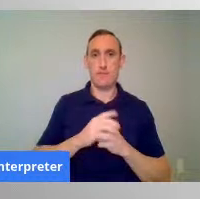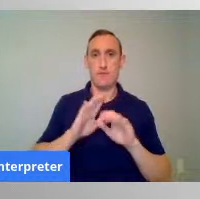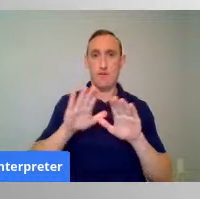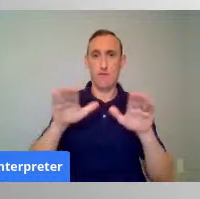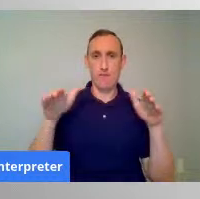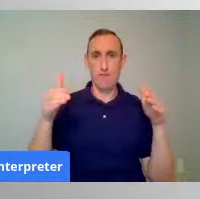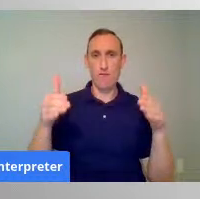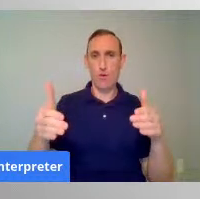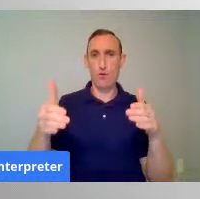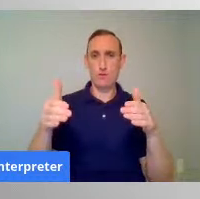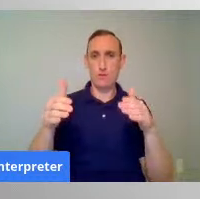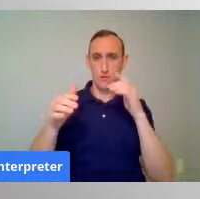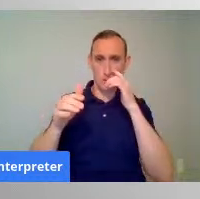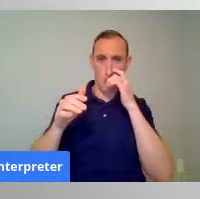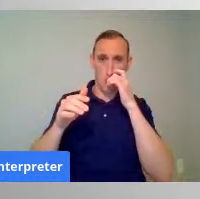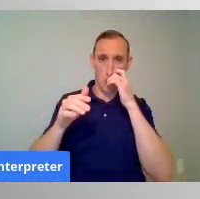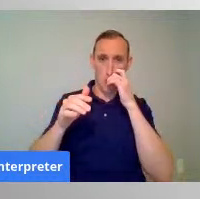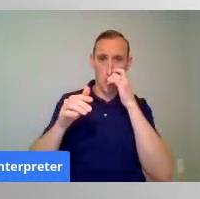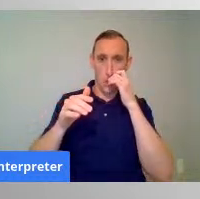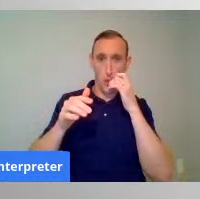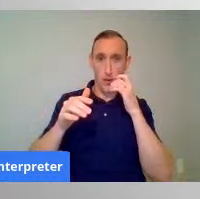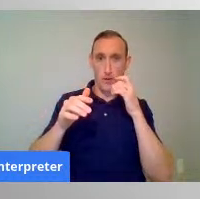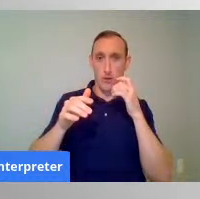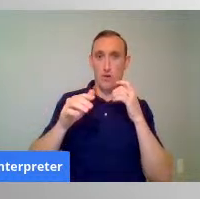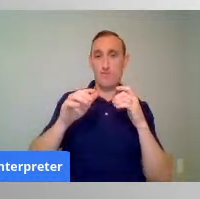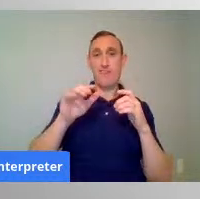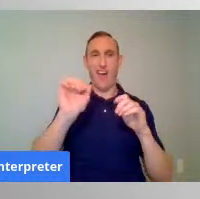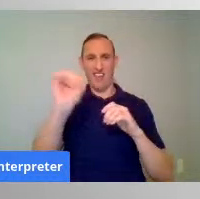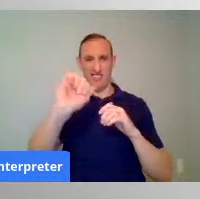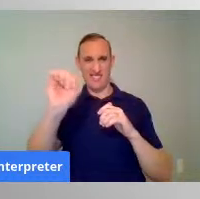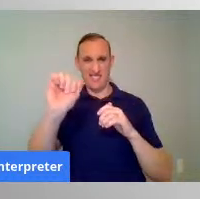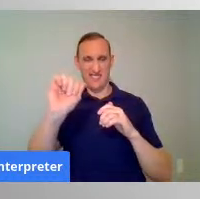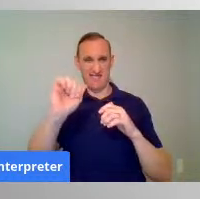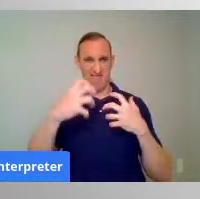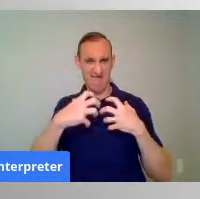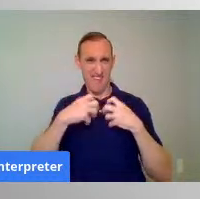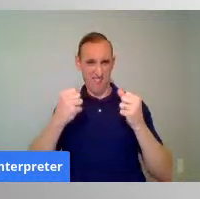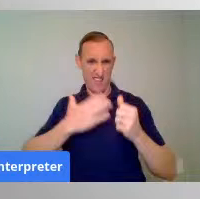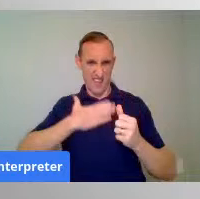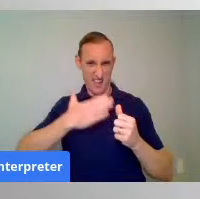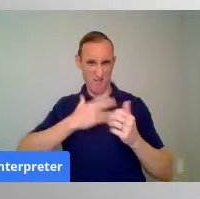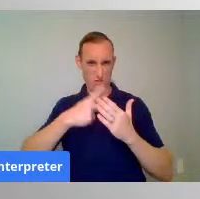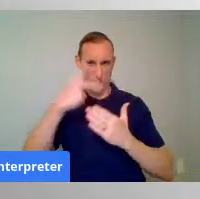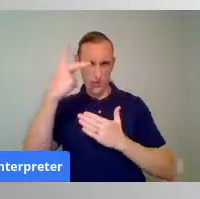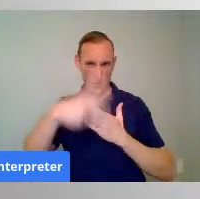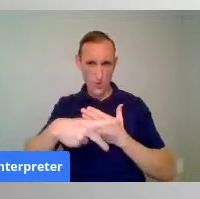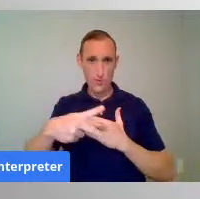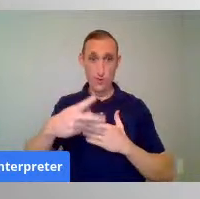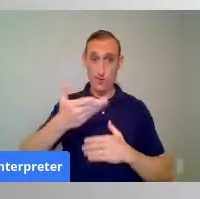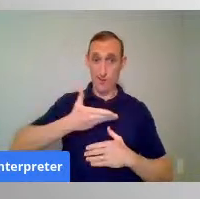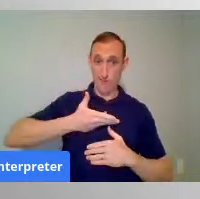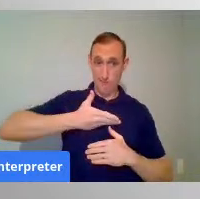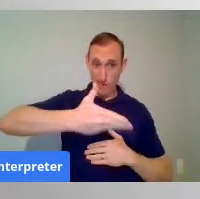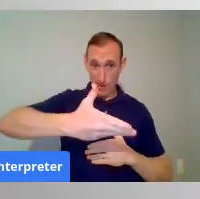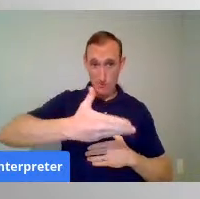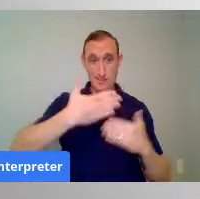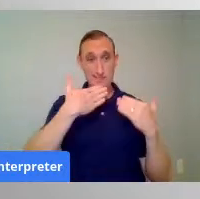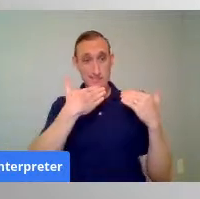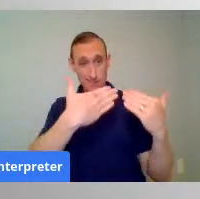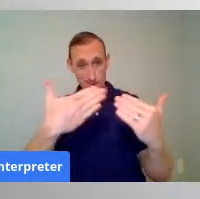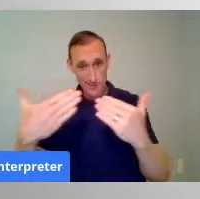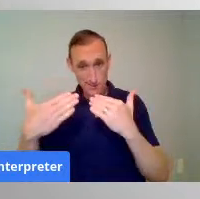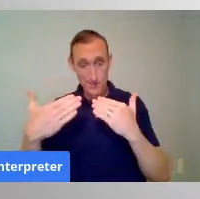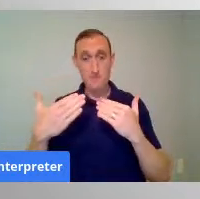Good evening, everybody. Thank you so much for having me. I'm Grace Bagwell-Adams. Lawrence, thank you so much for the invitation tonight.